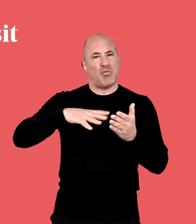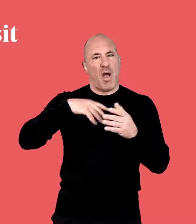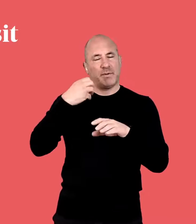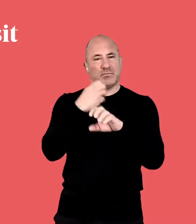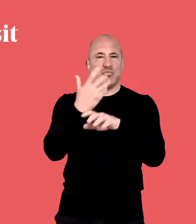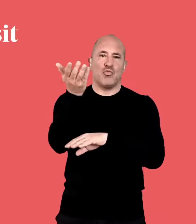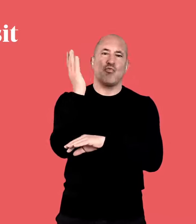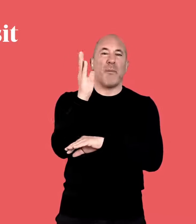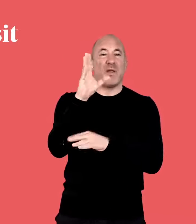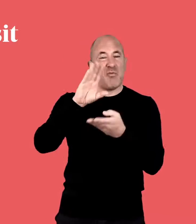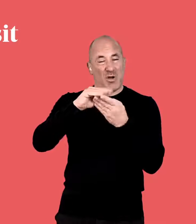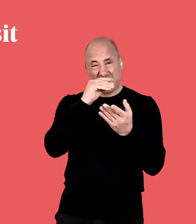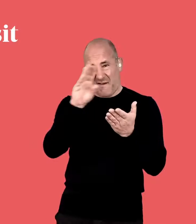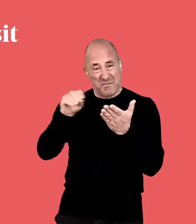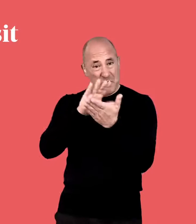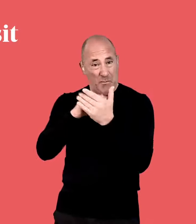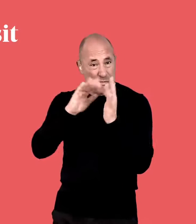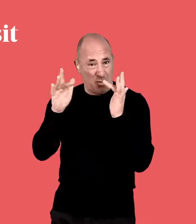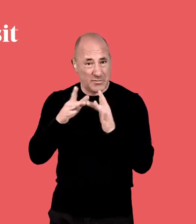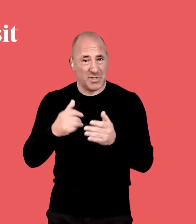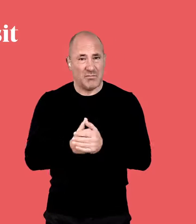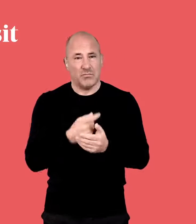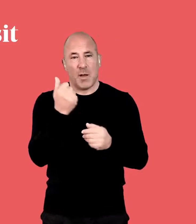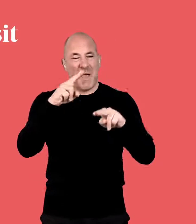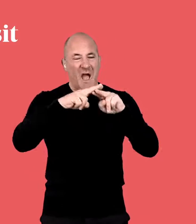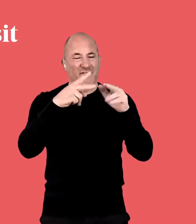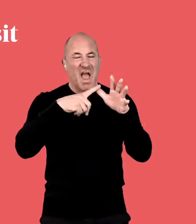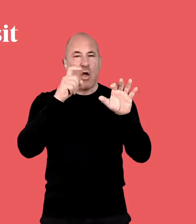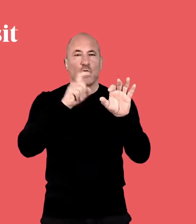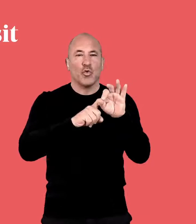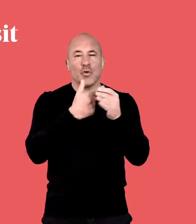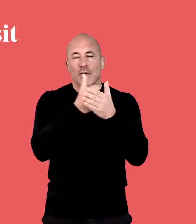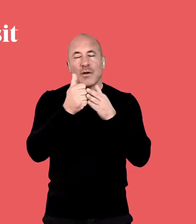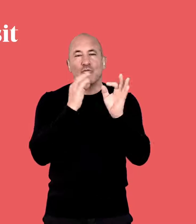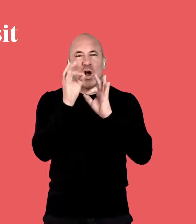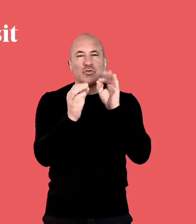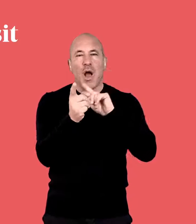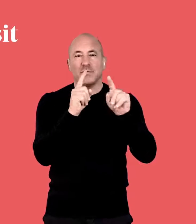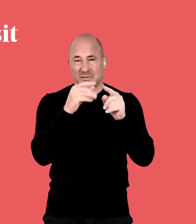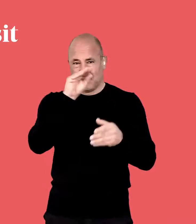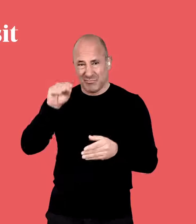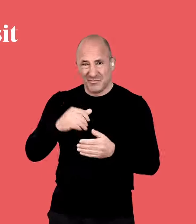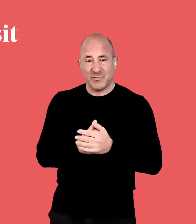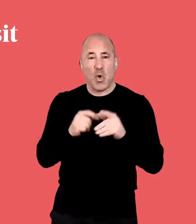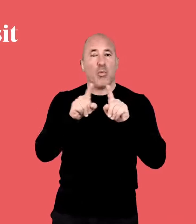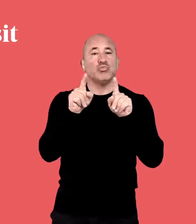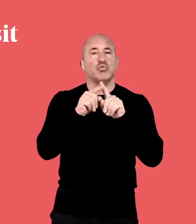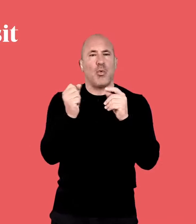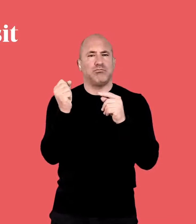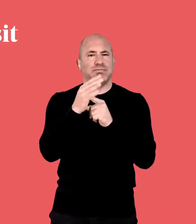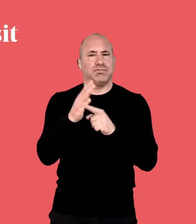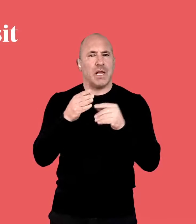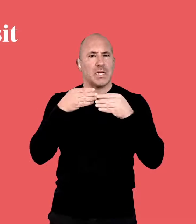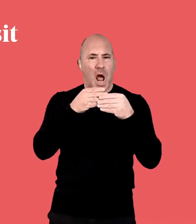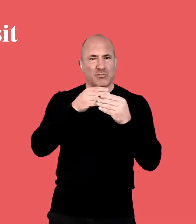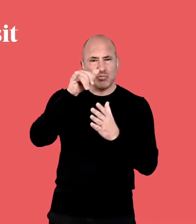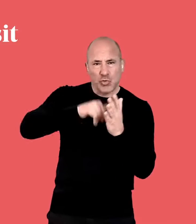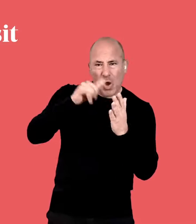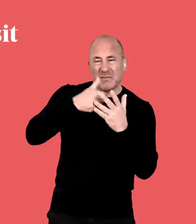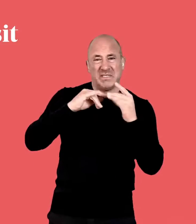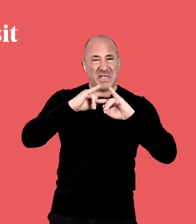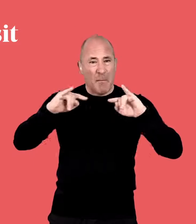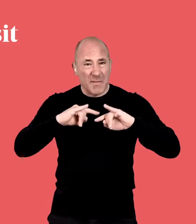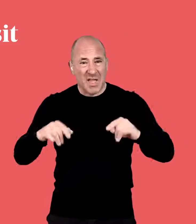2022-23 funding requirements webinar, some FAQs, alongside key guidance documents and templates.